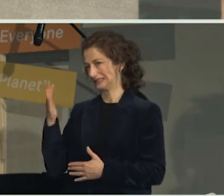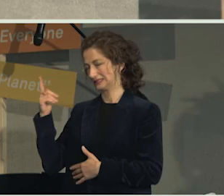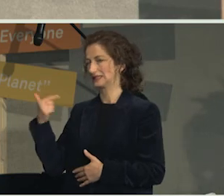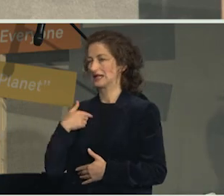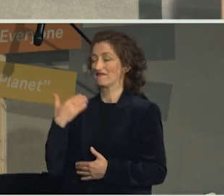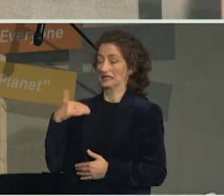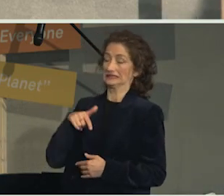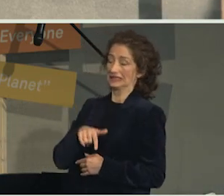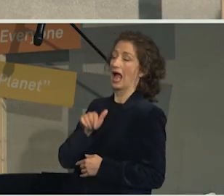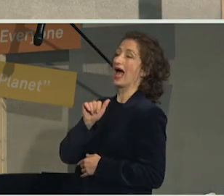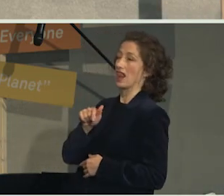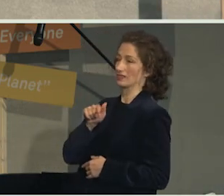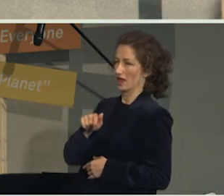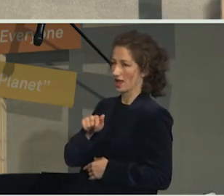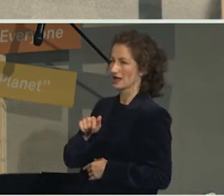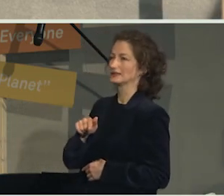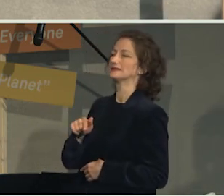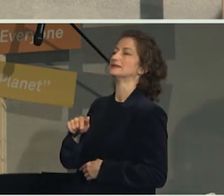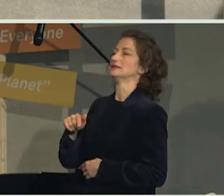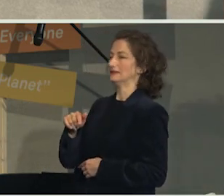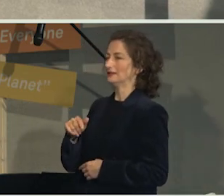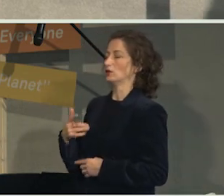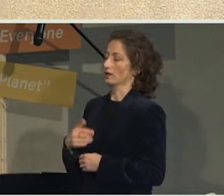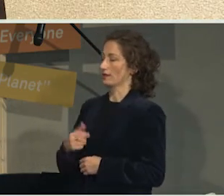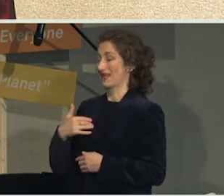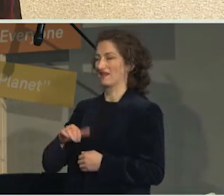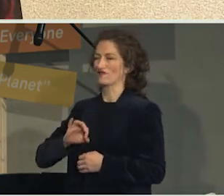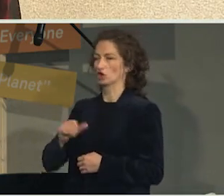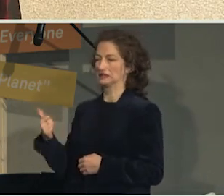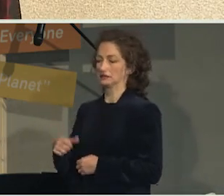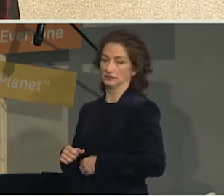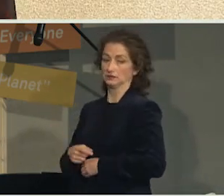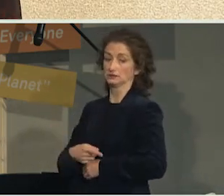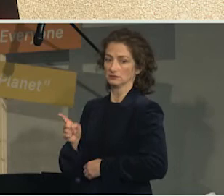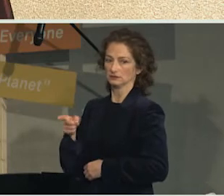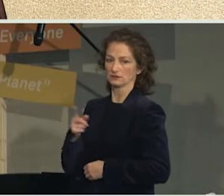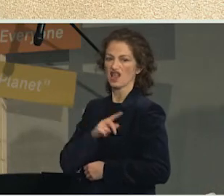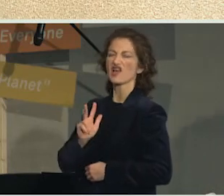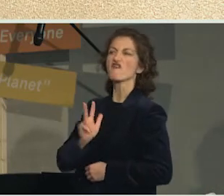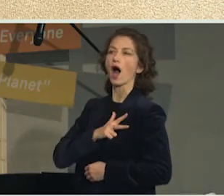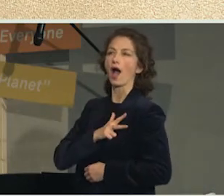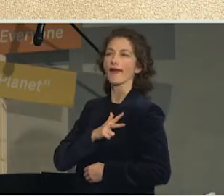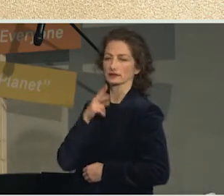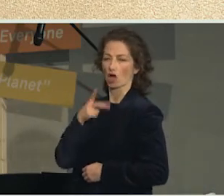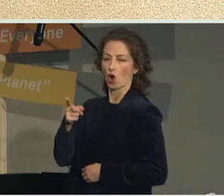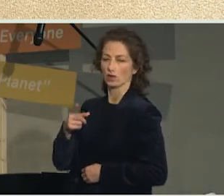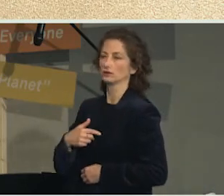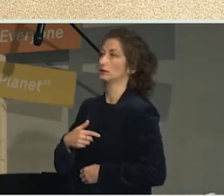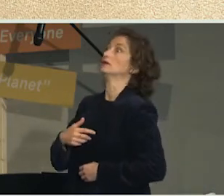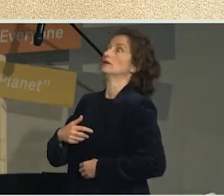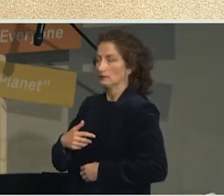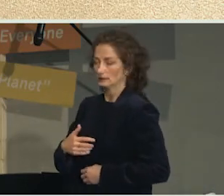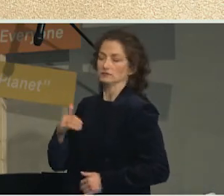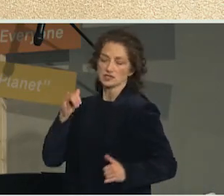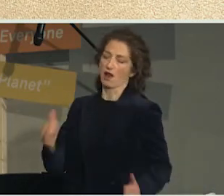and she was like, you gotta check her out, she's the truth. And I was like, okay. And I read it, ever since then, it was the truth. And I really